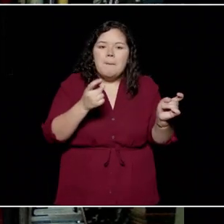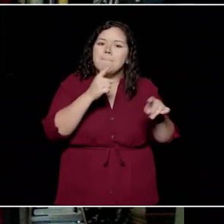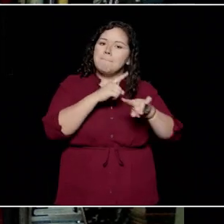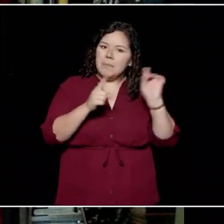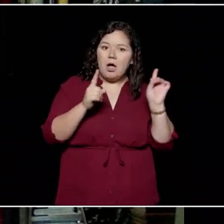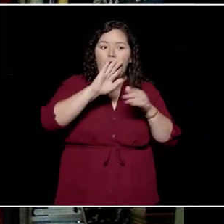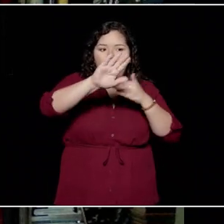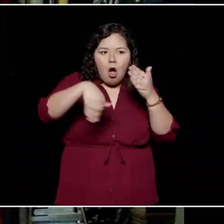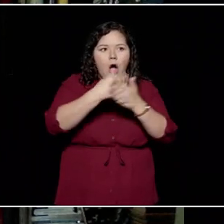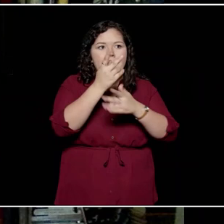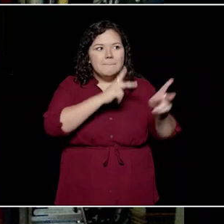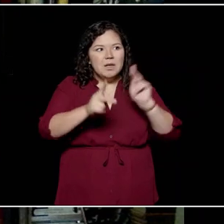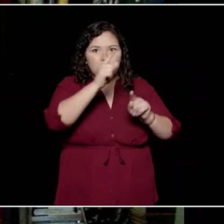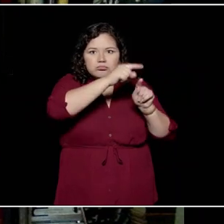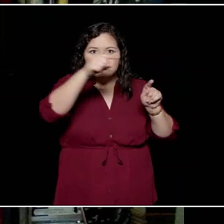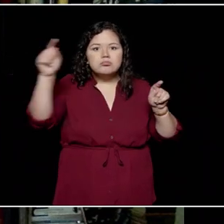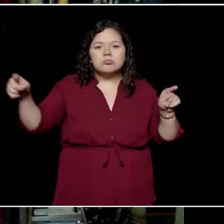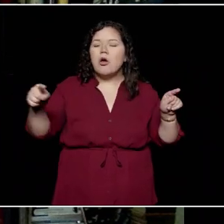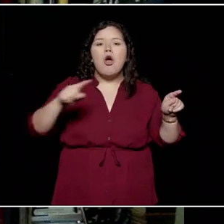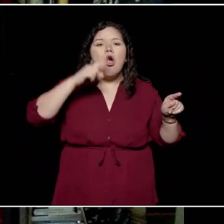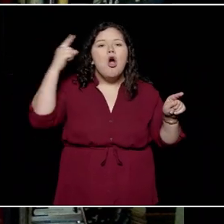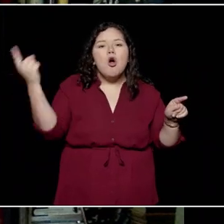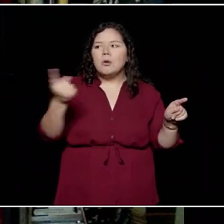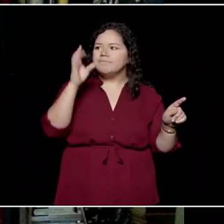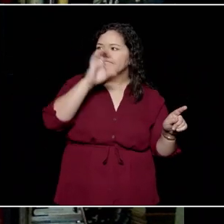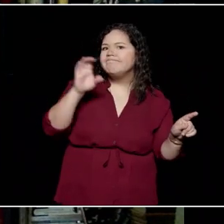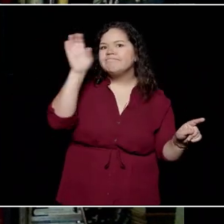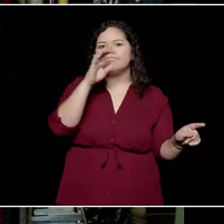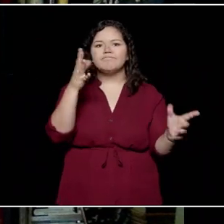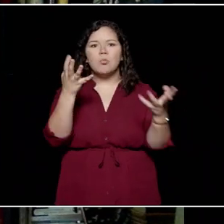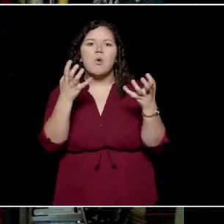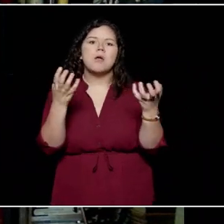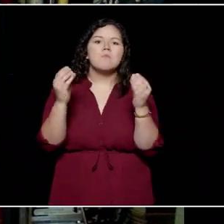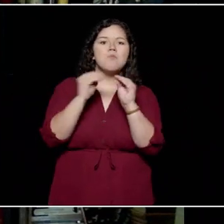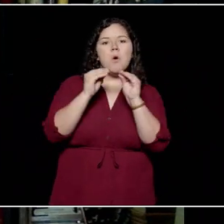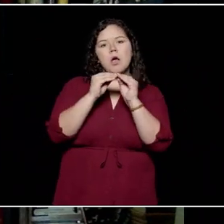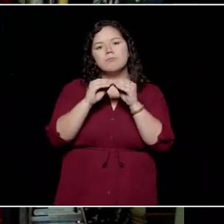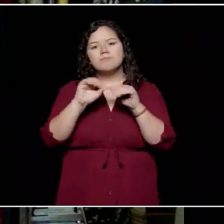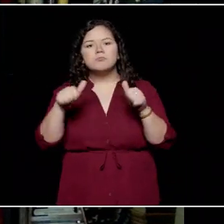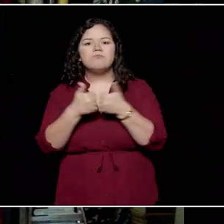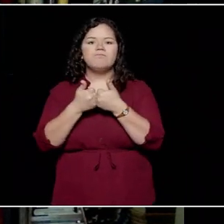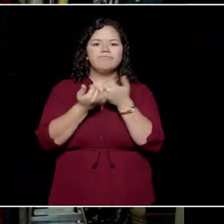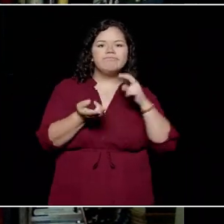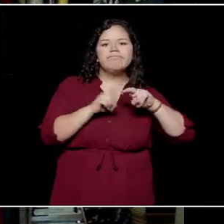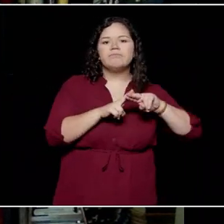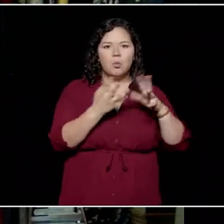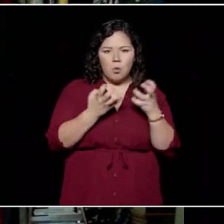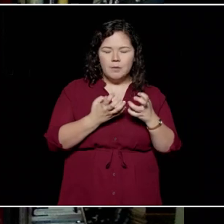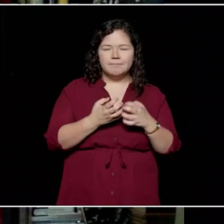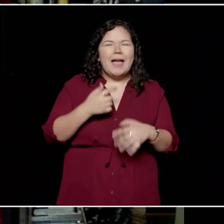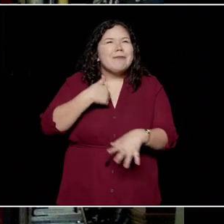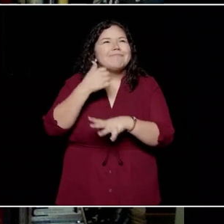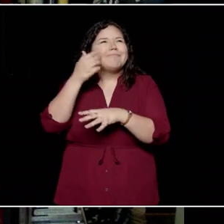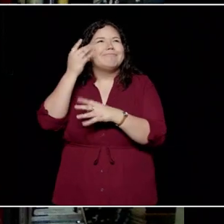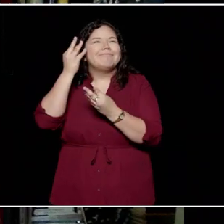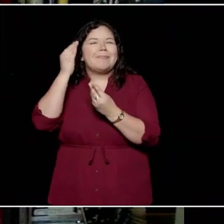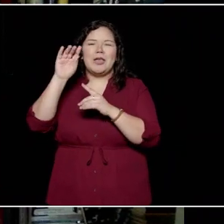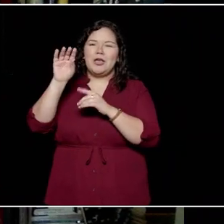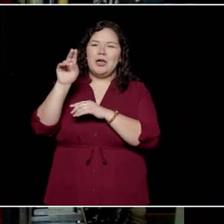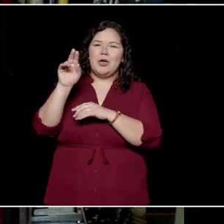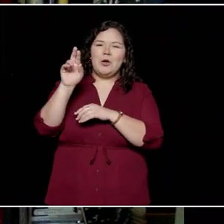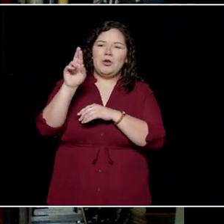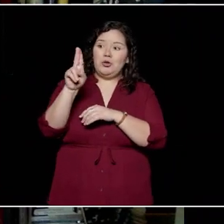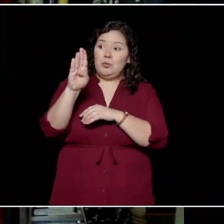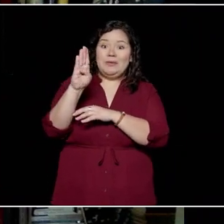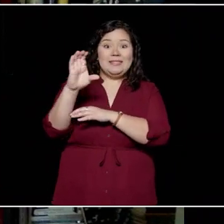common is that they never stopped challenging themselves. I think of UBC graduate Rick Hansen. Rick Hansen has